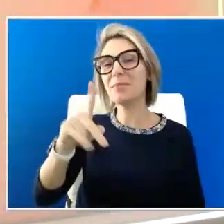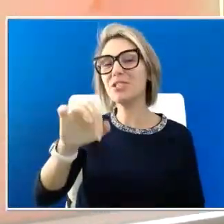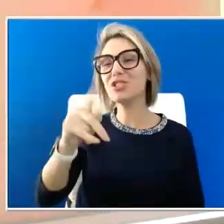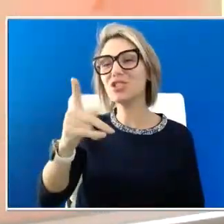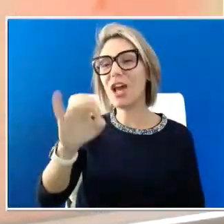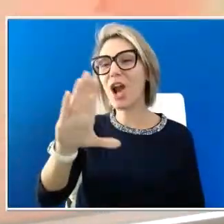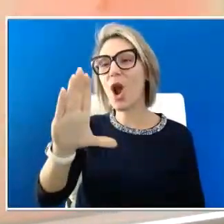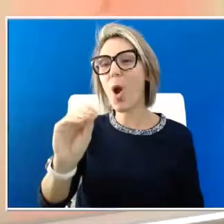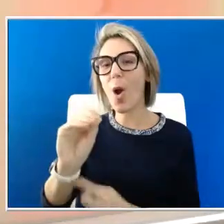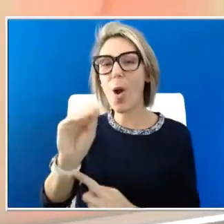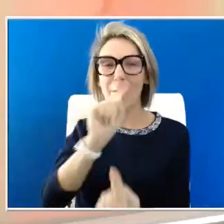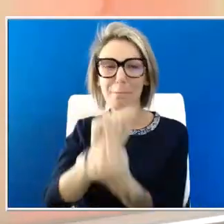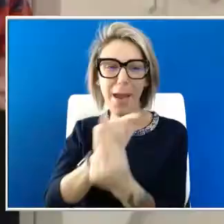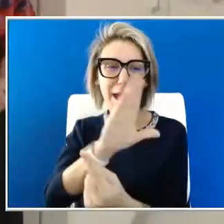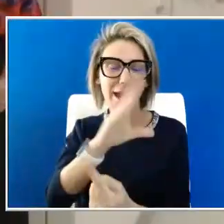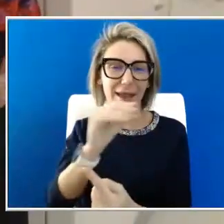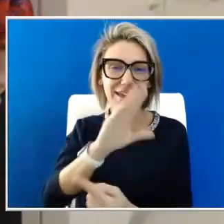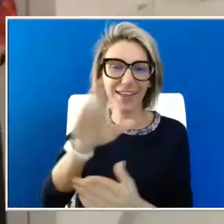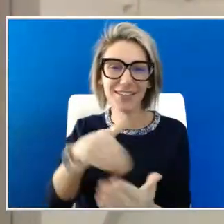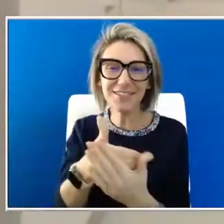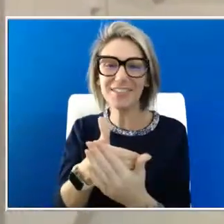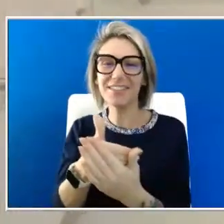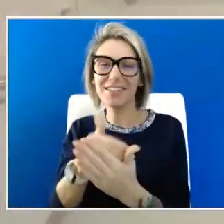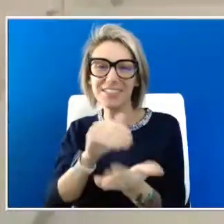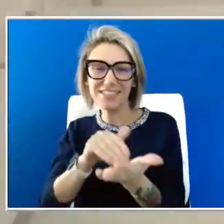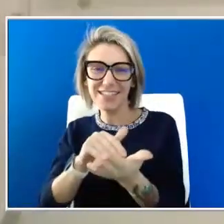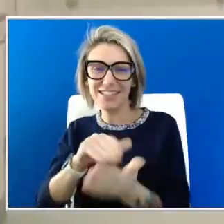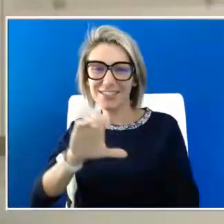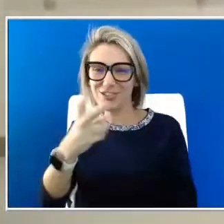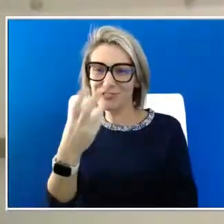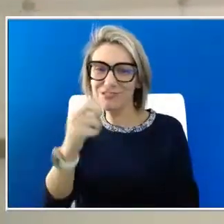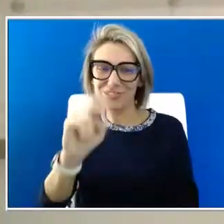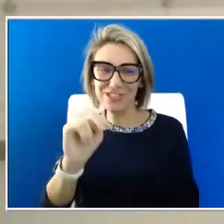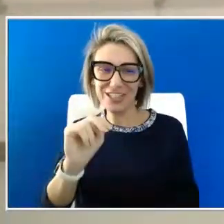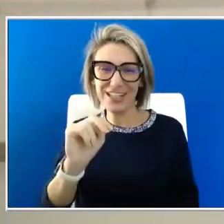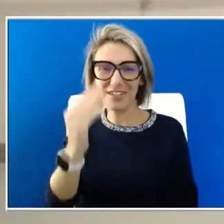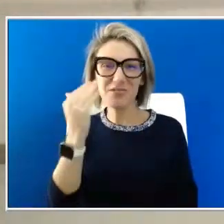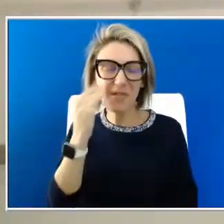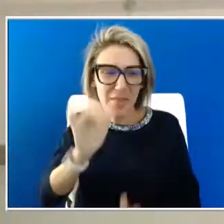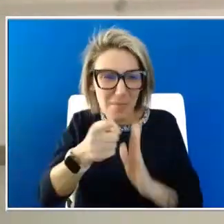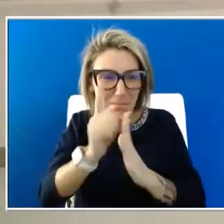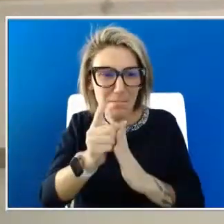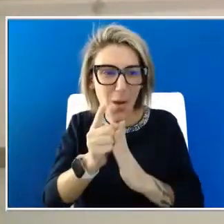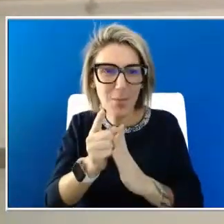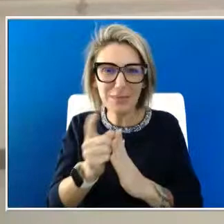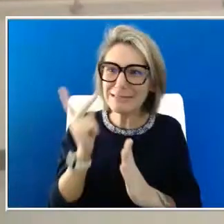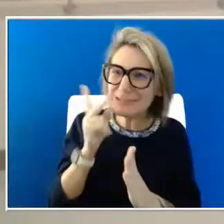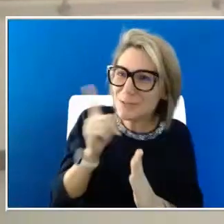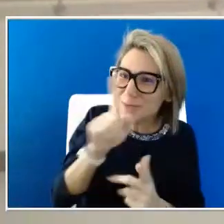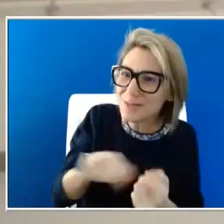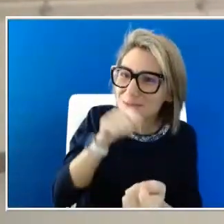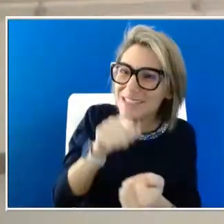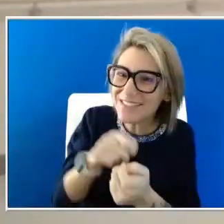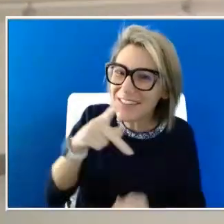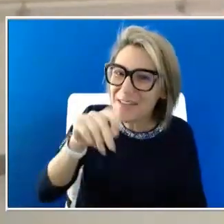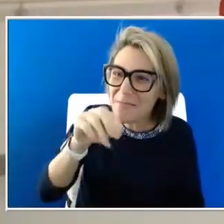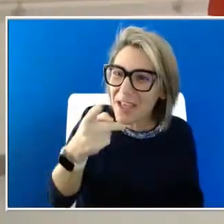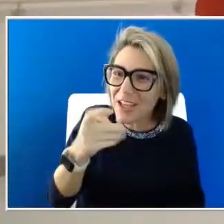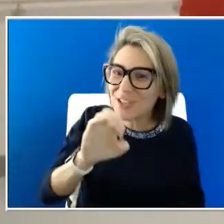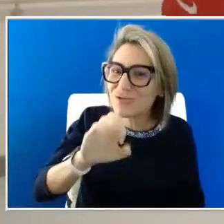and also Dr. Chen. What was that like in that moment, knowing that he came to see you specifically, Patrick? No, that was